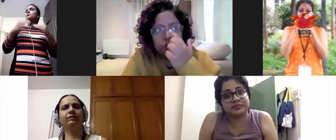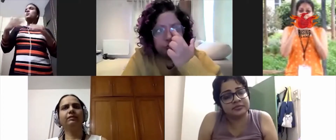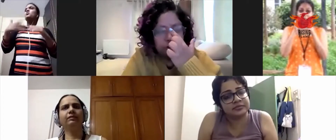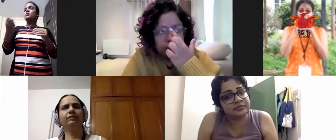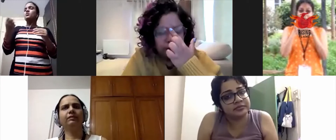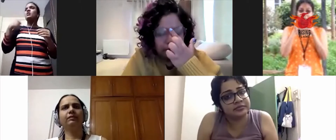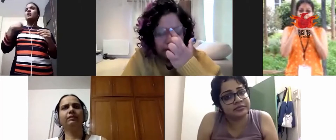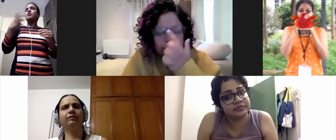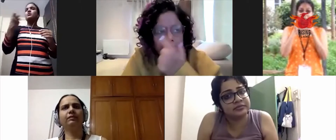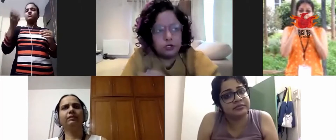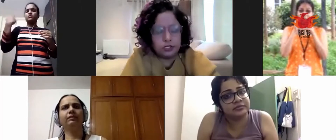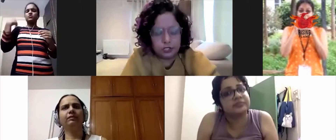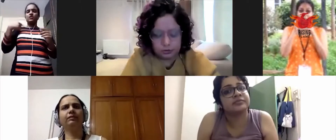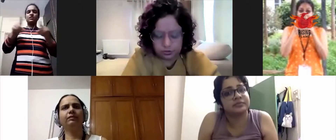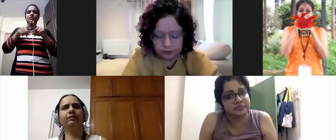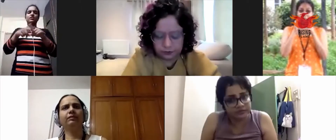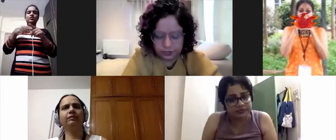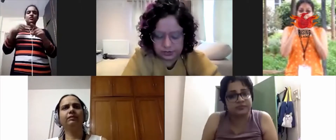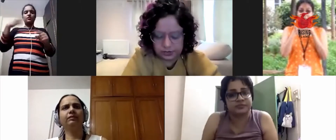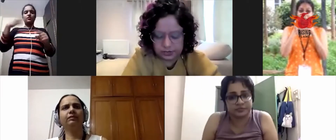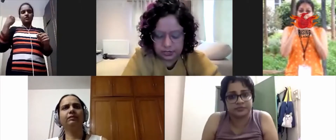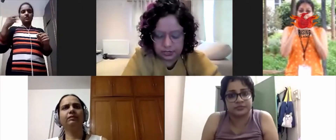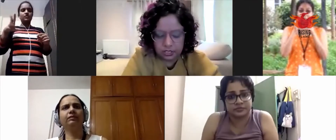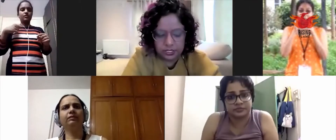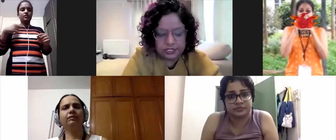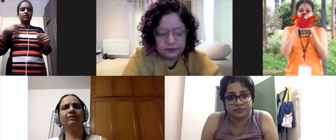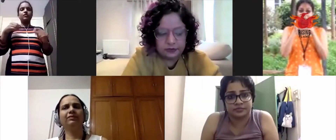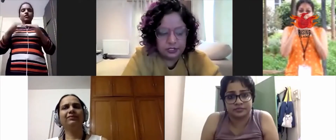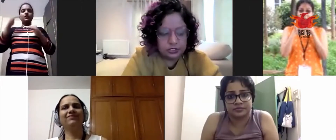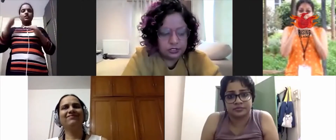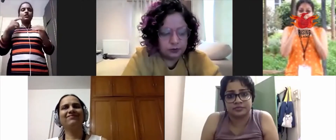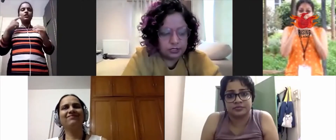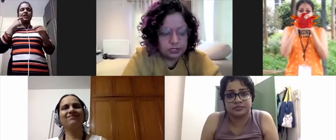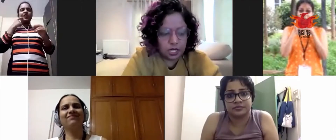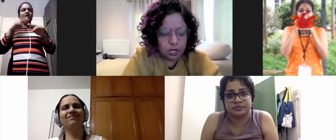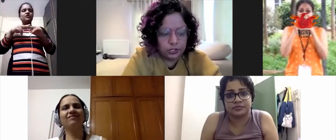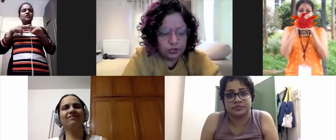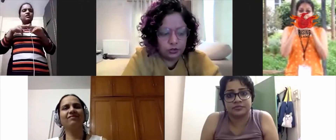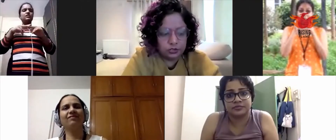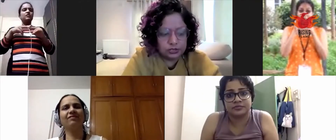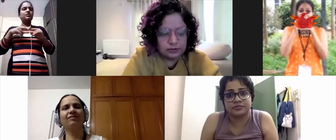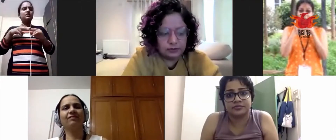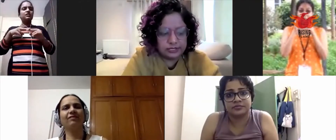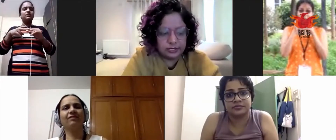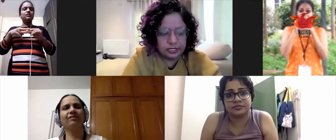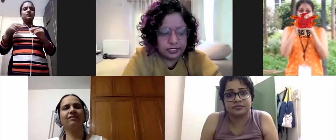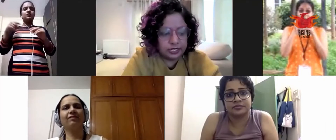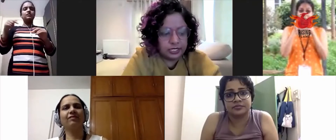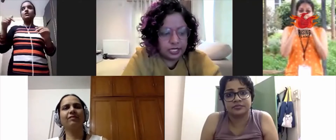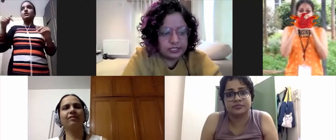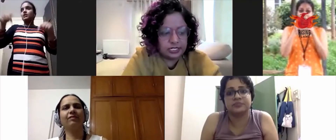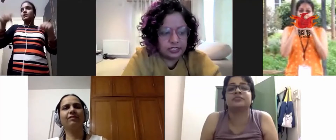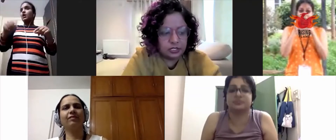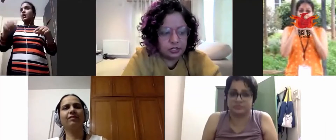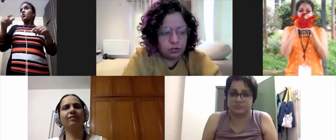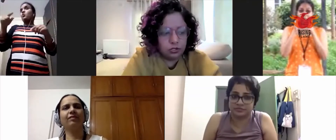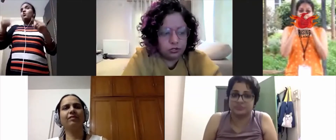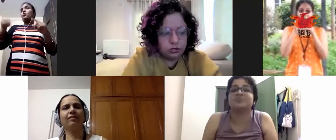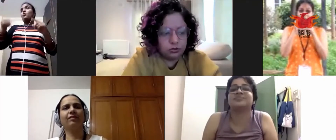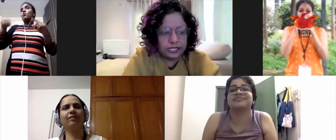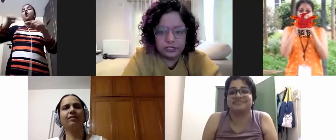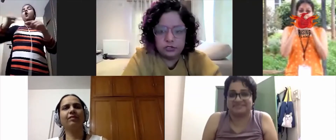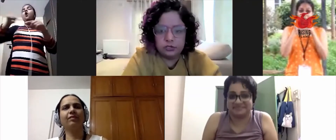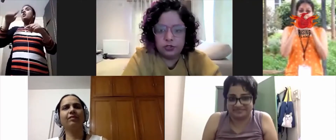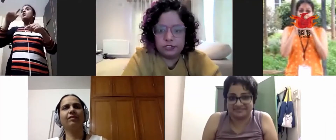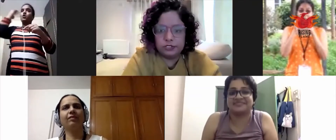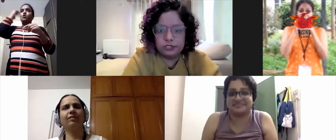particular crucial point I forgot that I should have raised is that it is very interesting because now we know this is masking, right? As a 10-year-old,